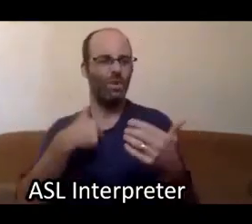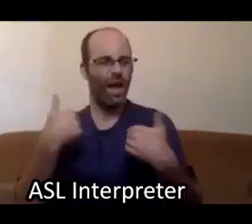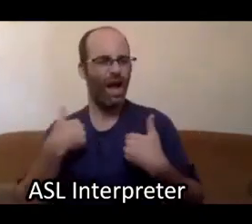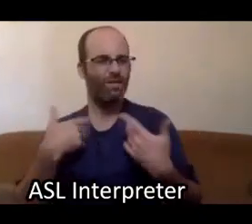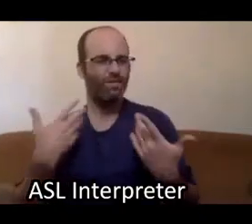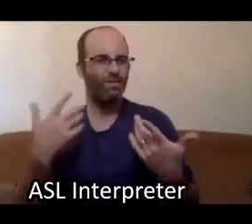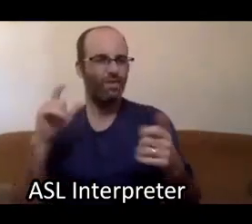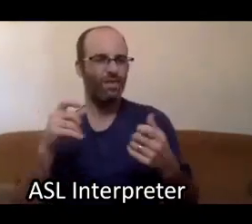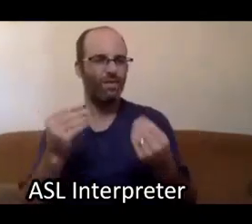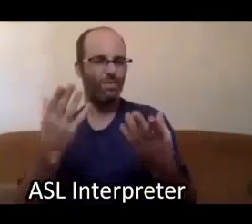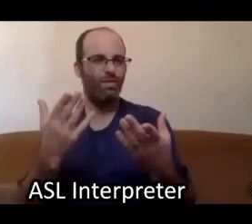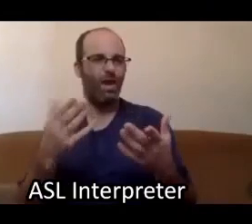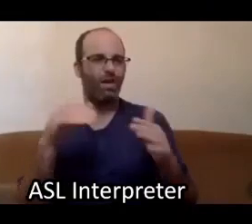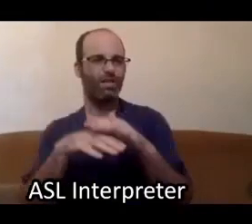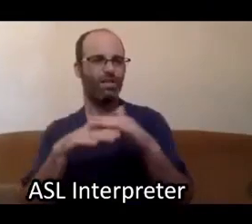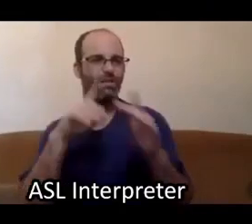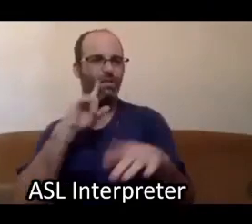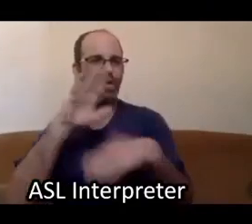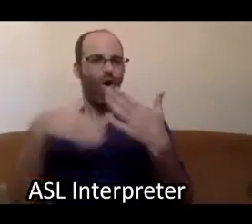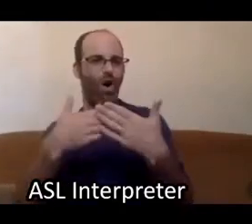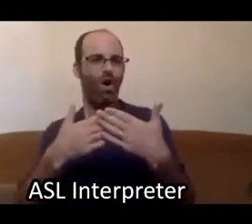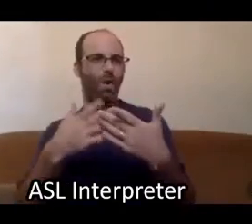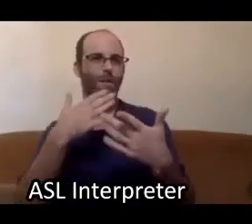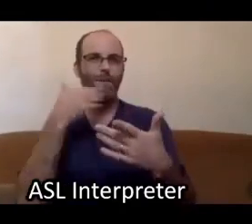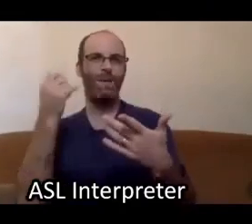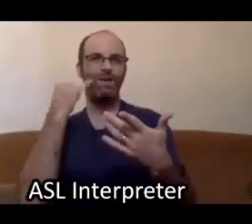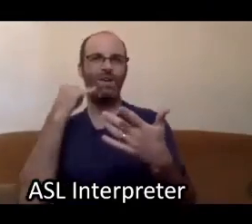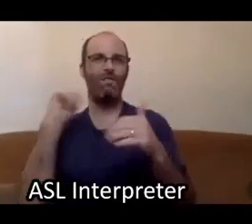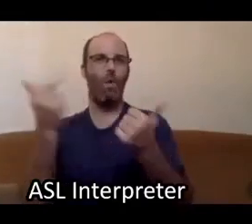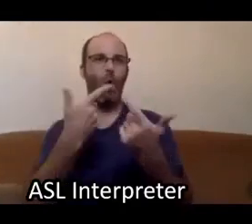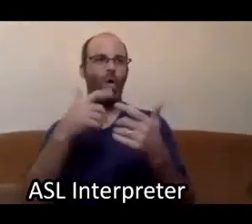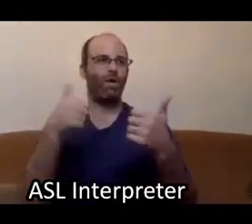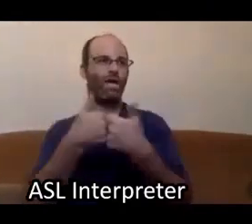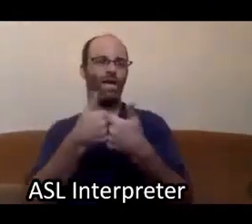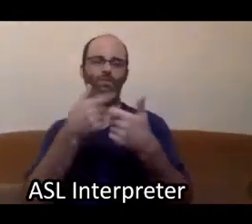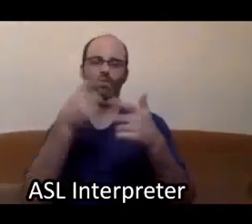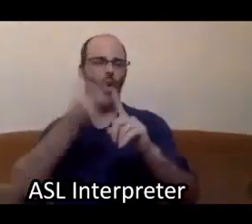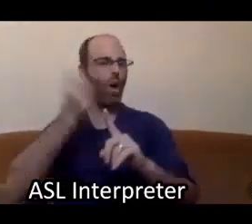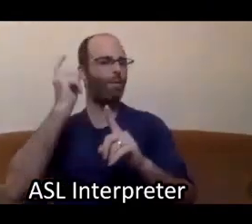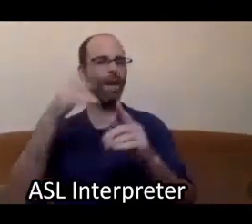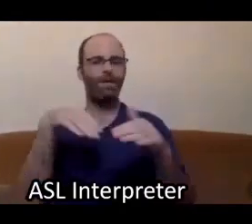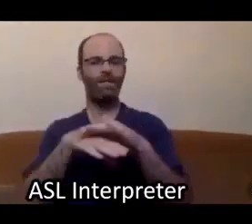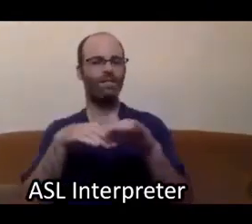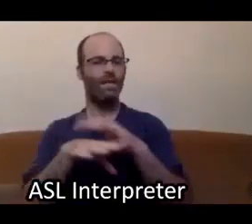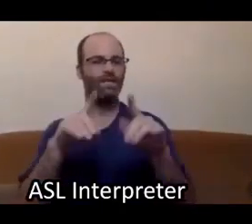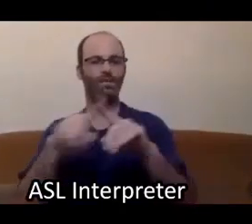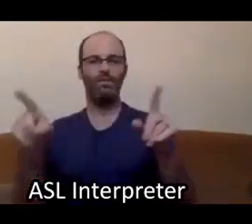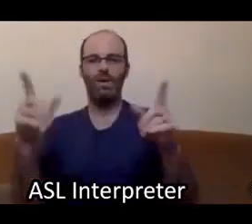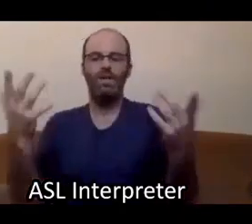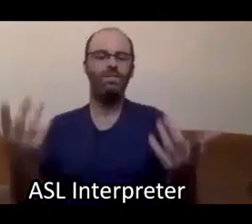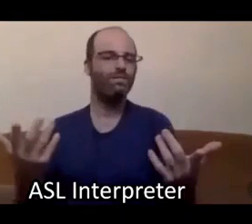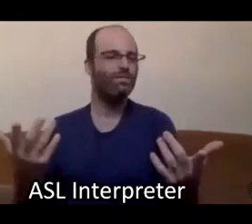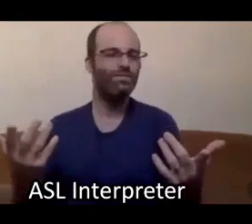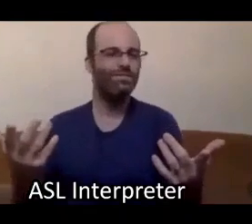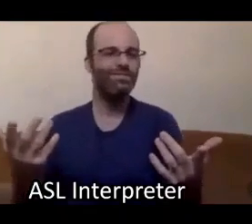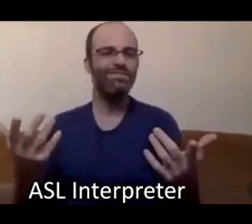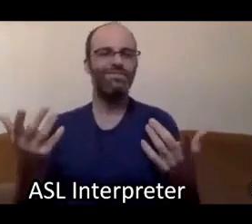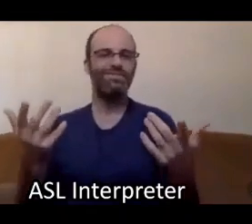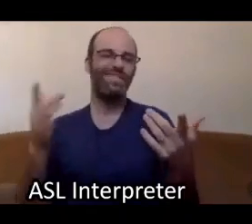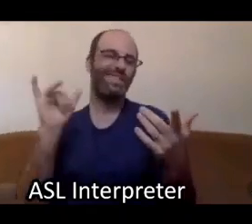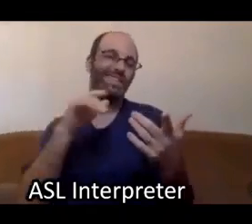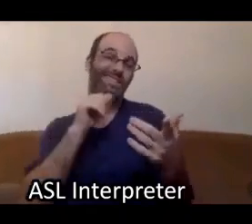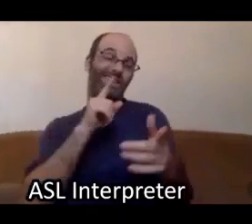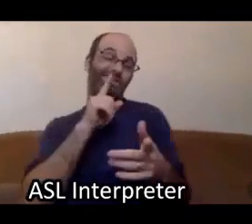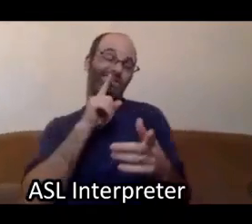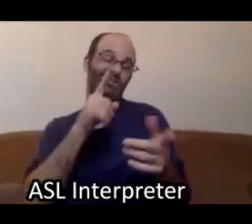okay. That absolutely works for me. So, Liam, you've done some video game design and audio game design work, it sounds like.